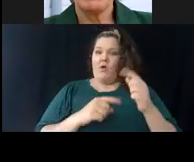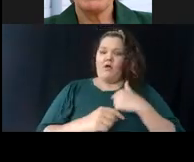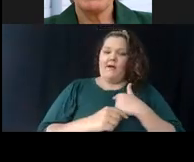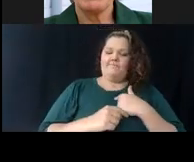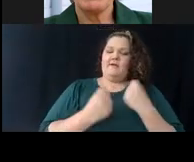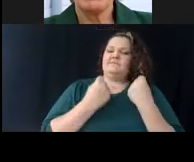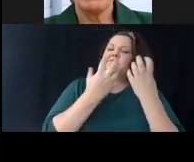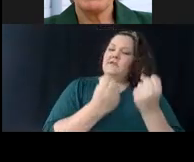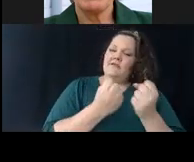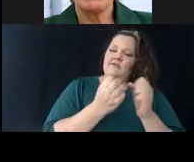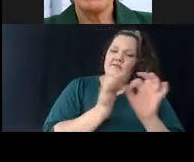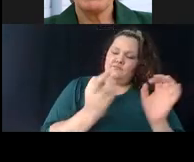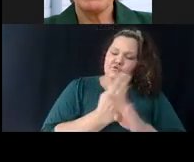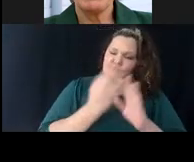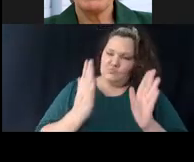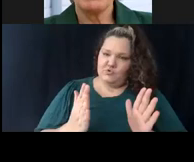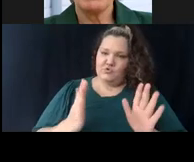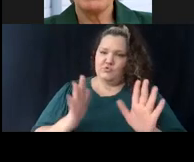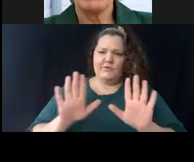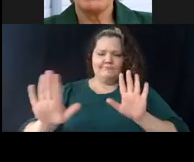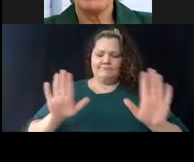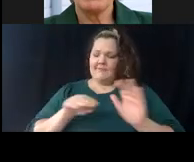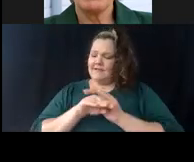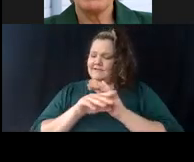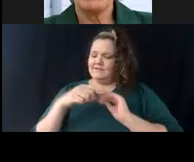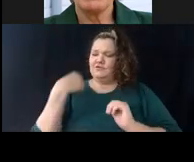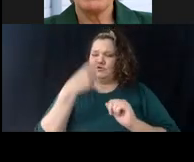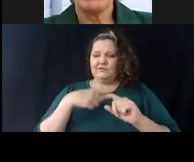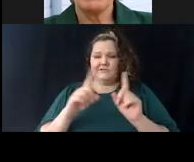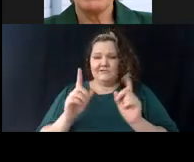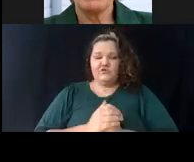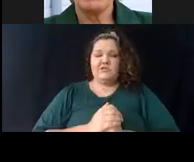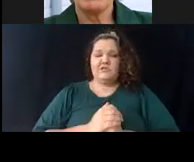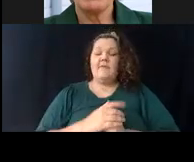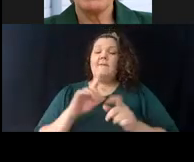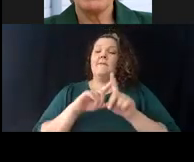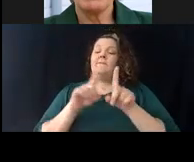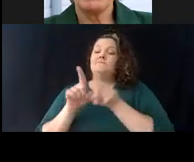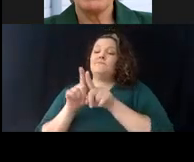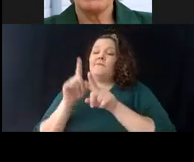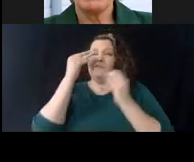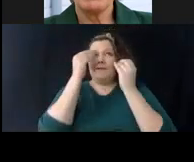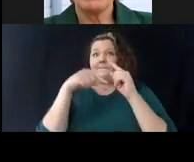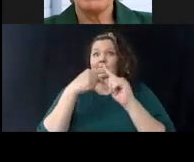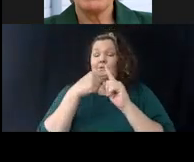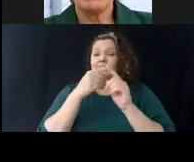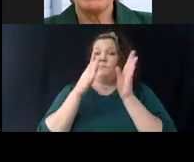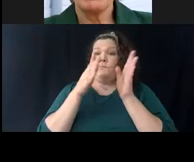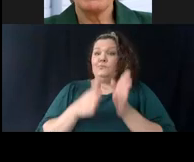or someone who prefers captioning, we all have our own specific access needs. So each person has very unique